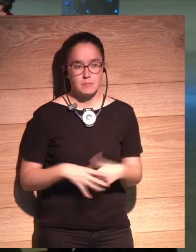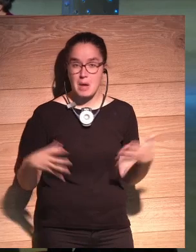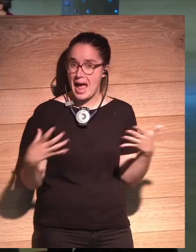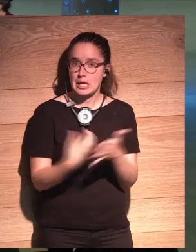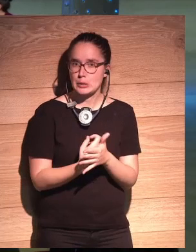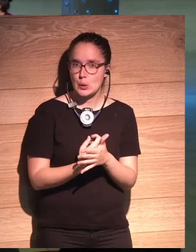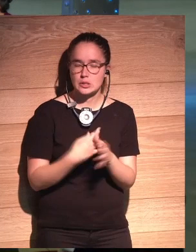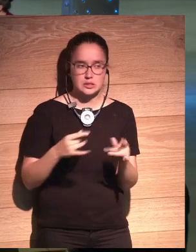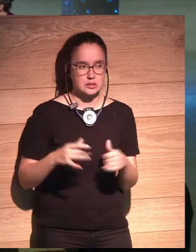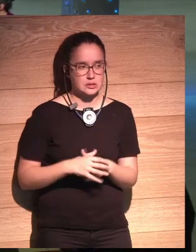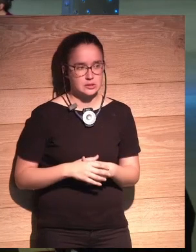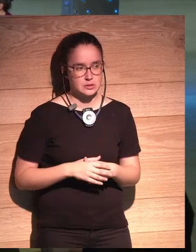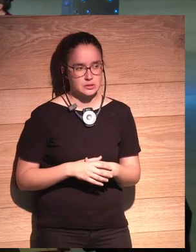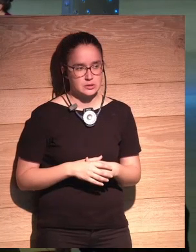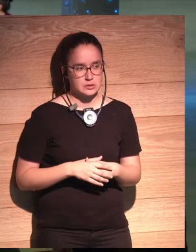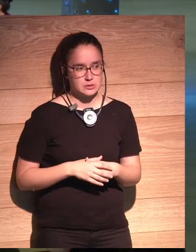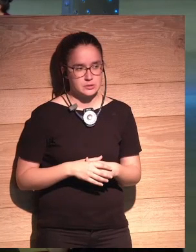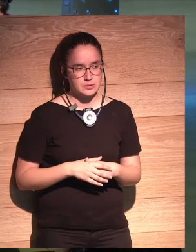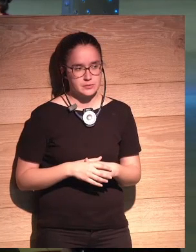For all of us? Yes, all of us.